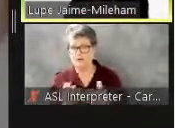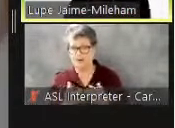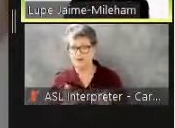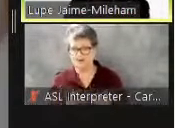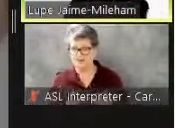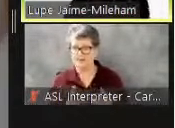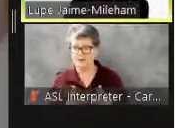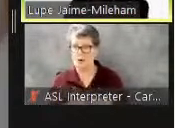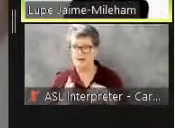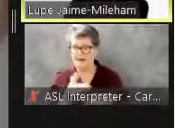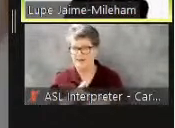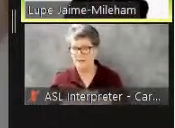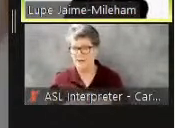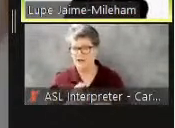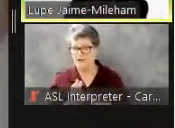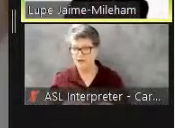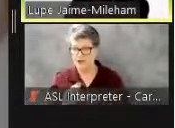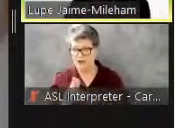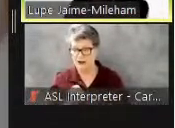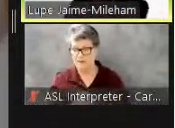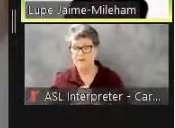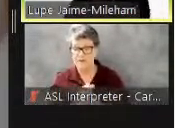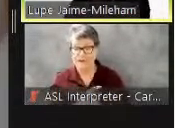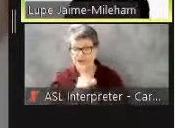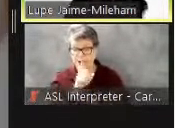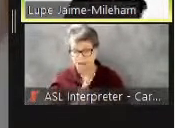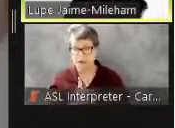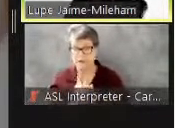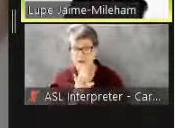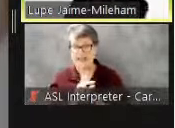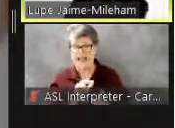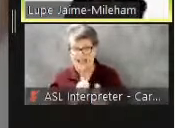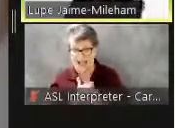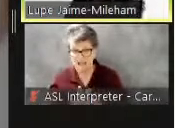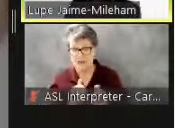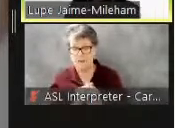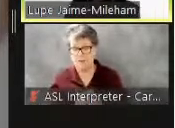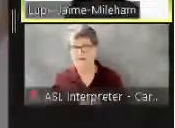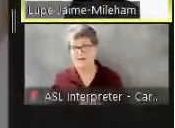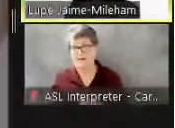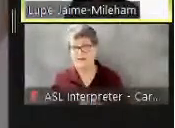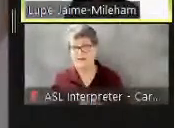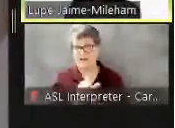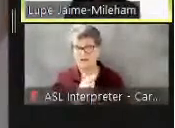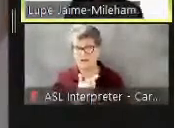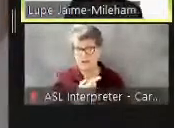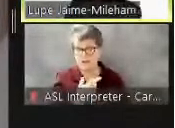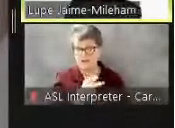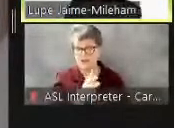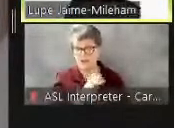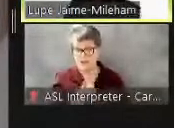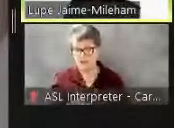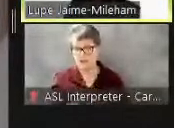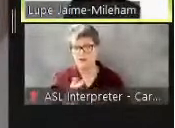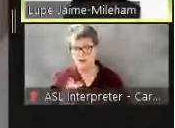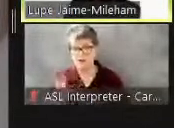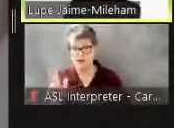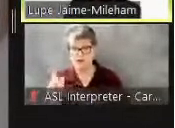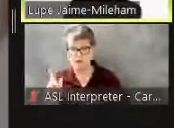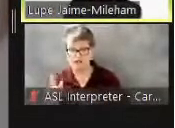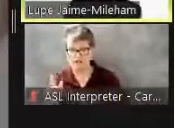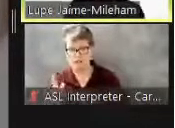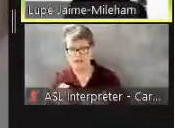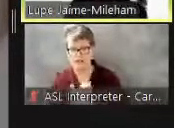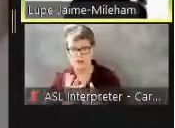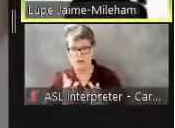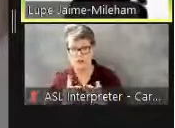this point, just to make sure that we are able to catch up with the 21-22 and 22-23 slots,